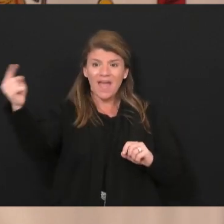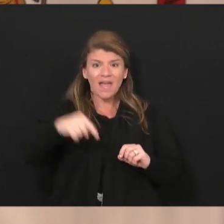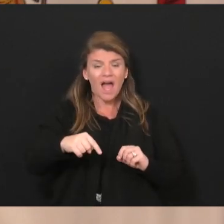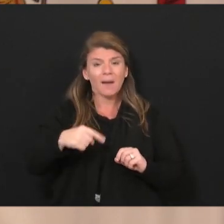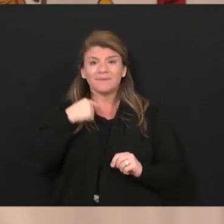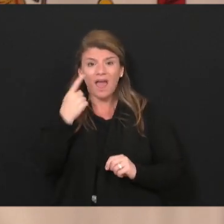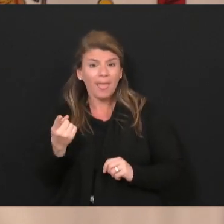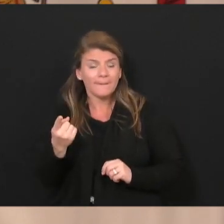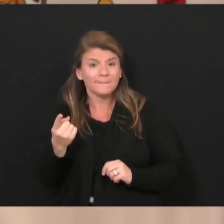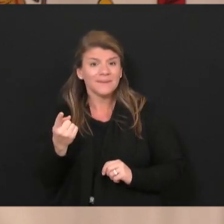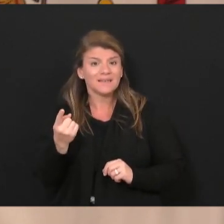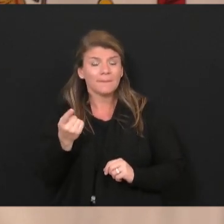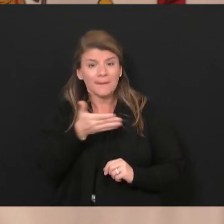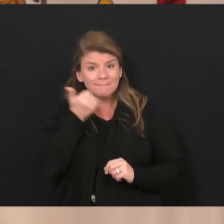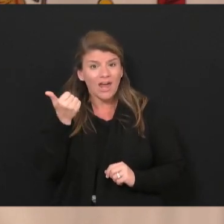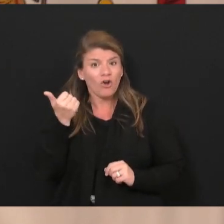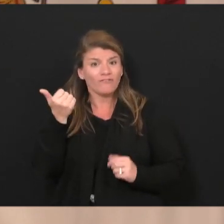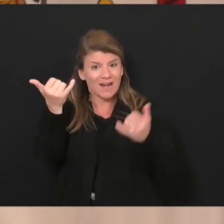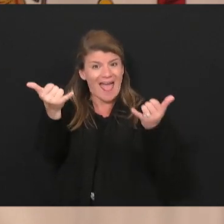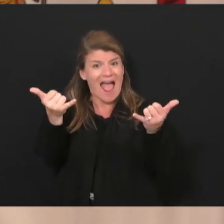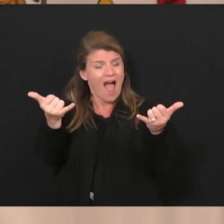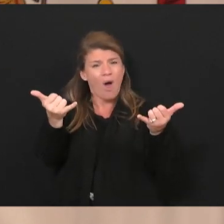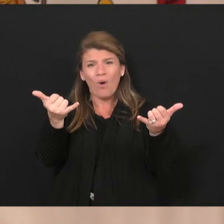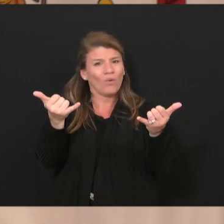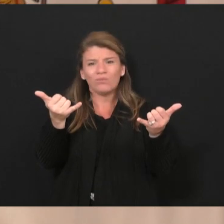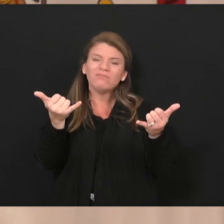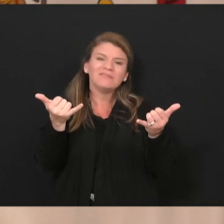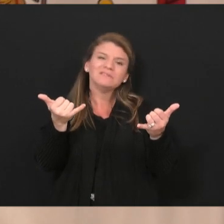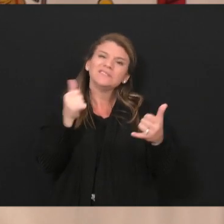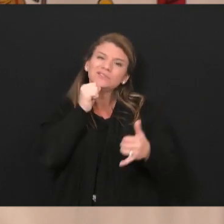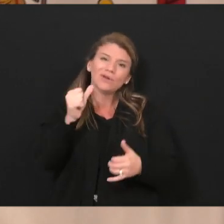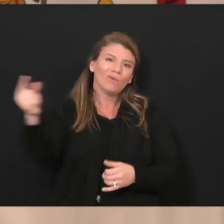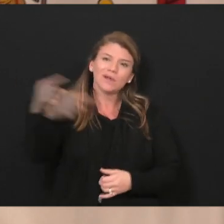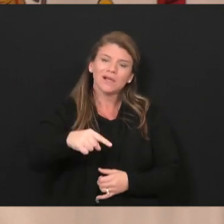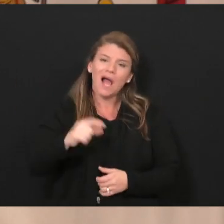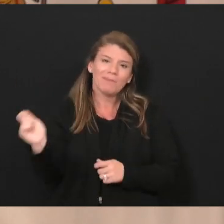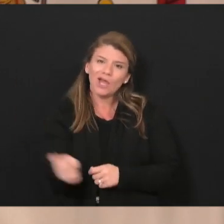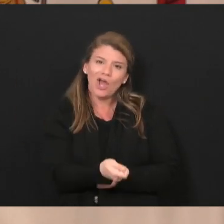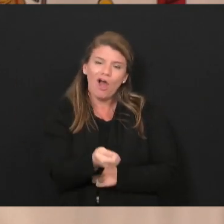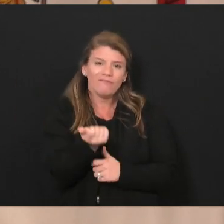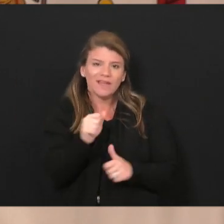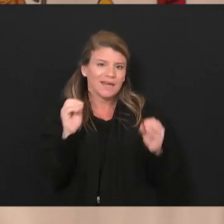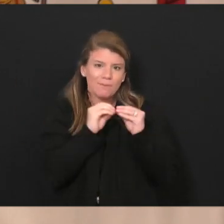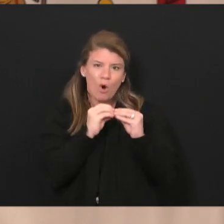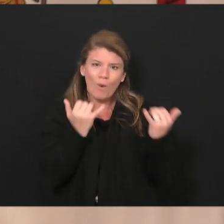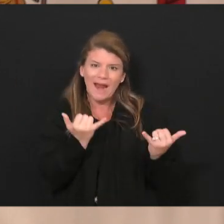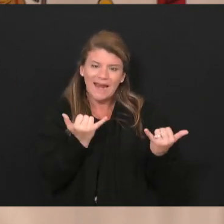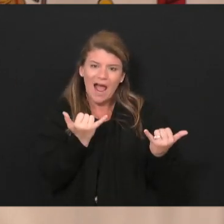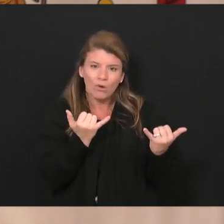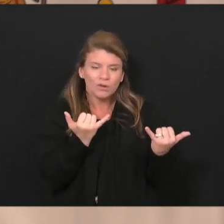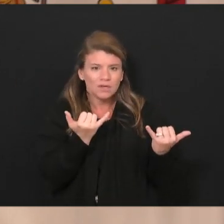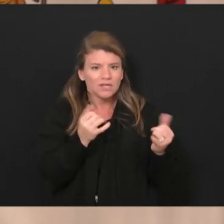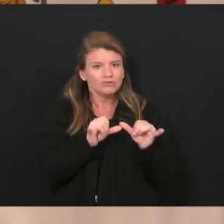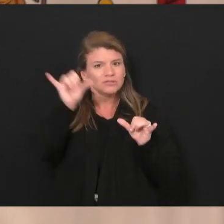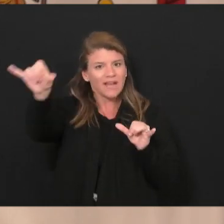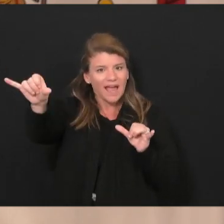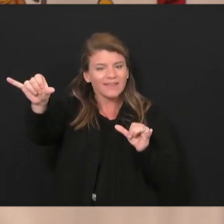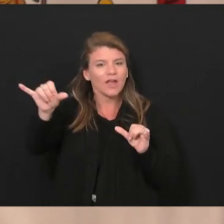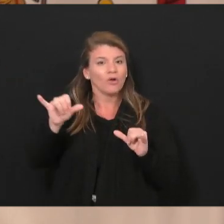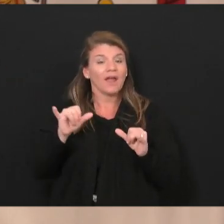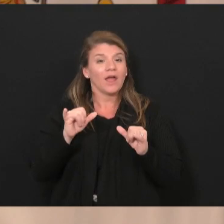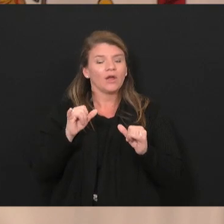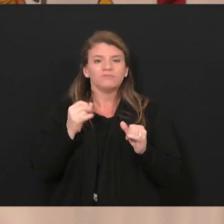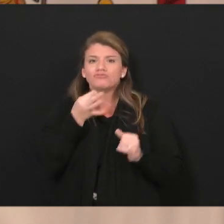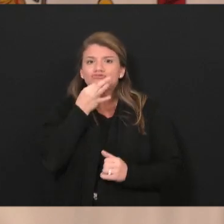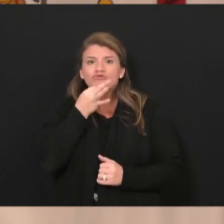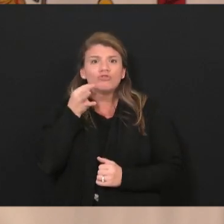it would be better for now for you not to visit across the state borders, and we'll all be better off